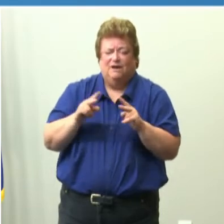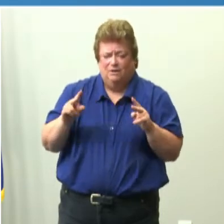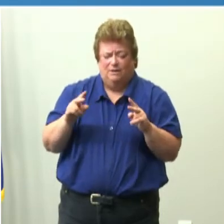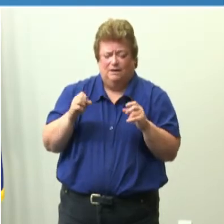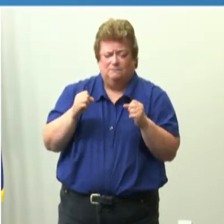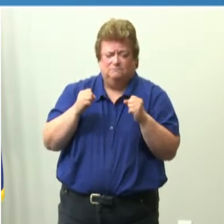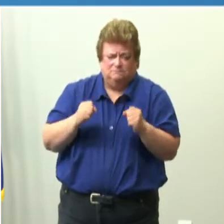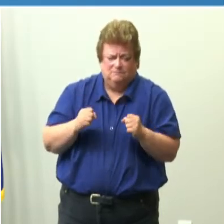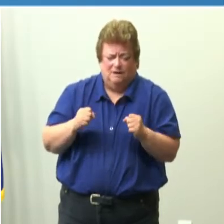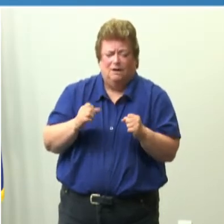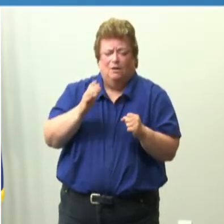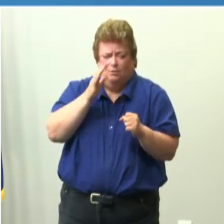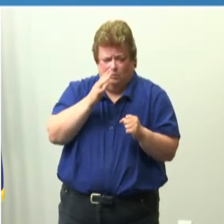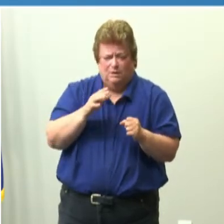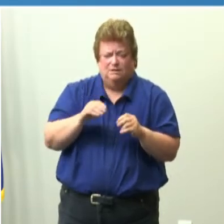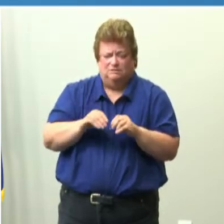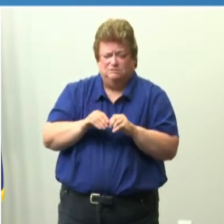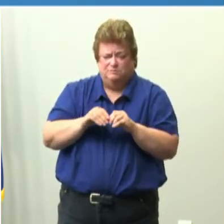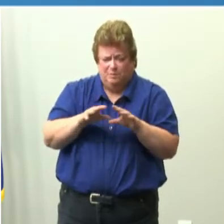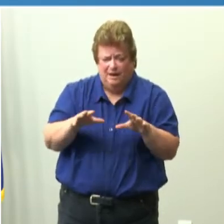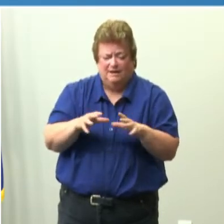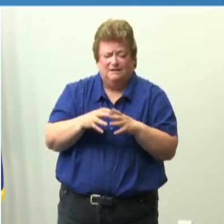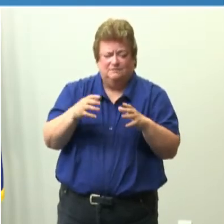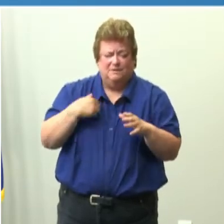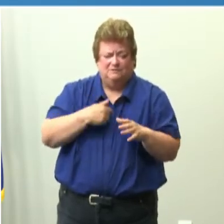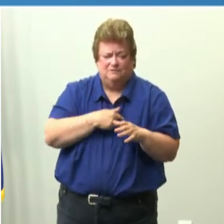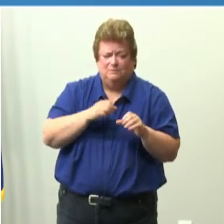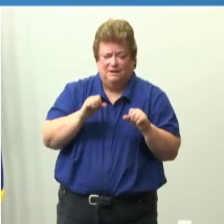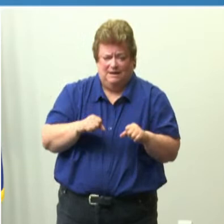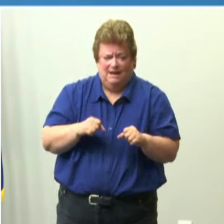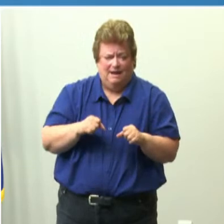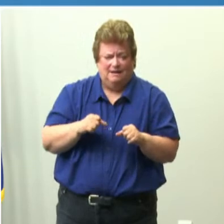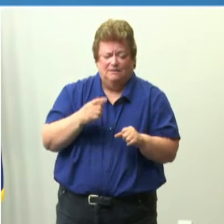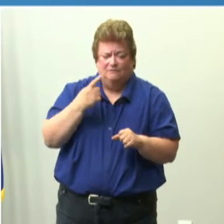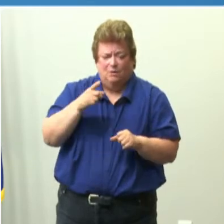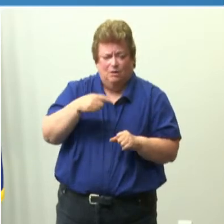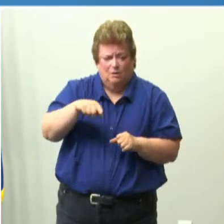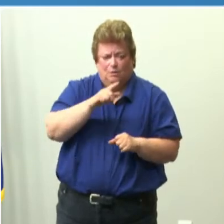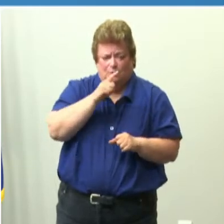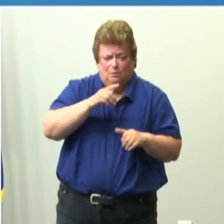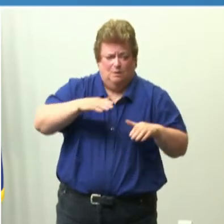to spread as much as it can if we're unvaccinated.